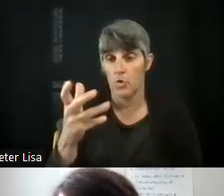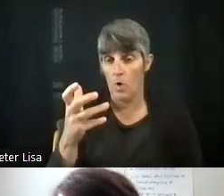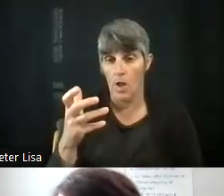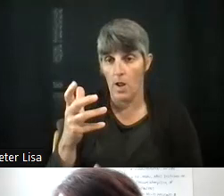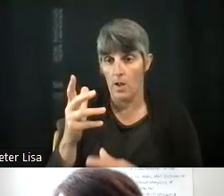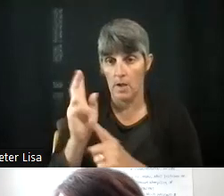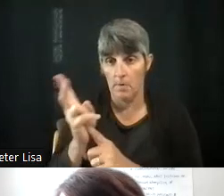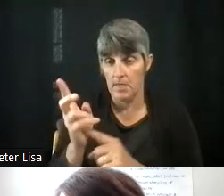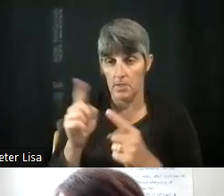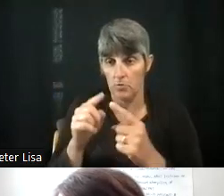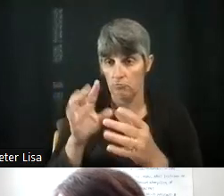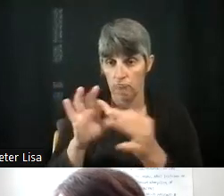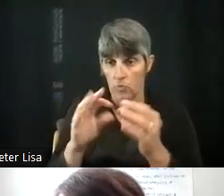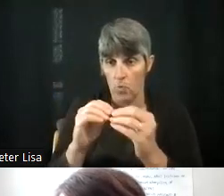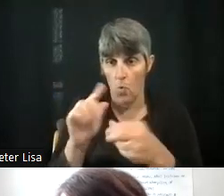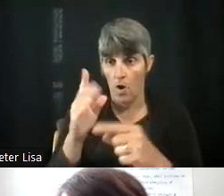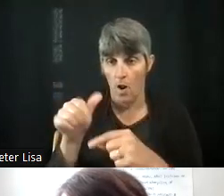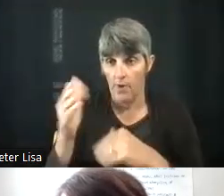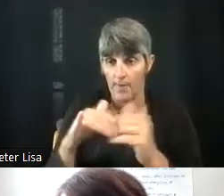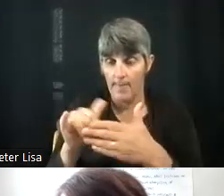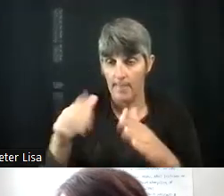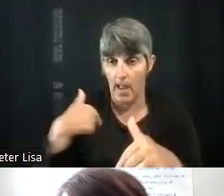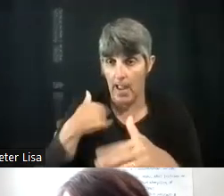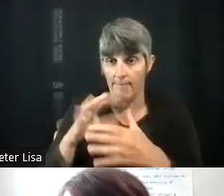couple of minutes to say anything more beyond that I haven't mentioned?